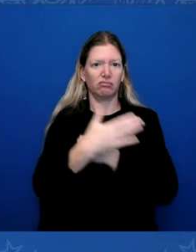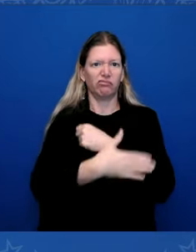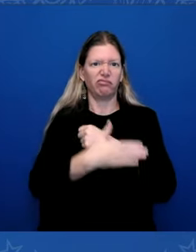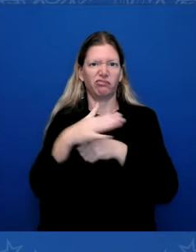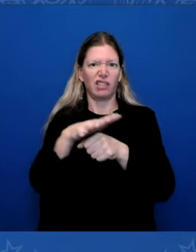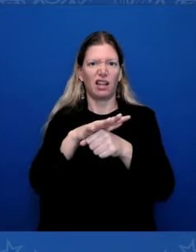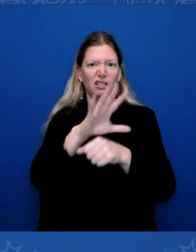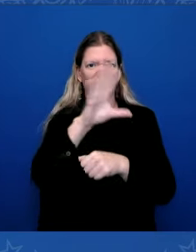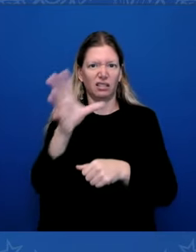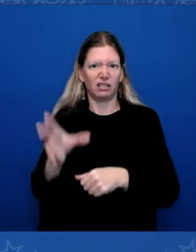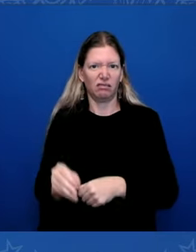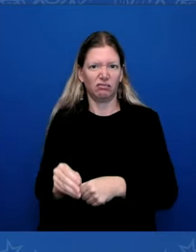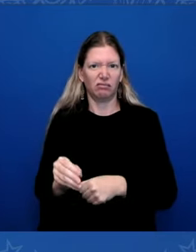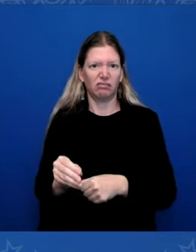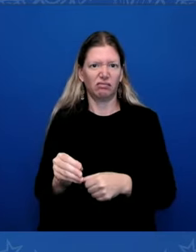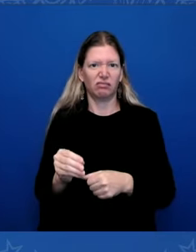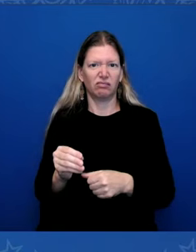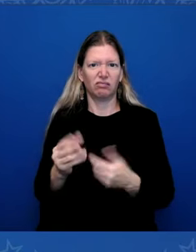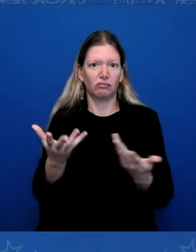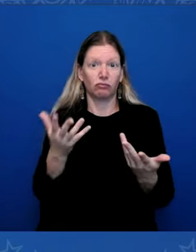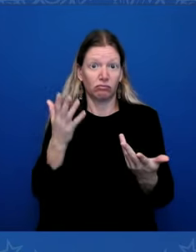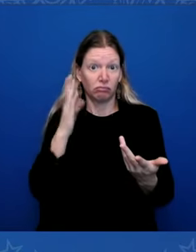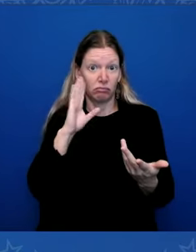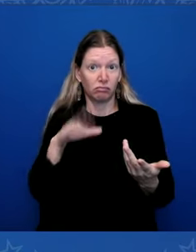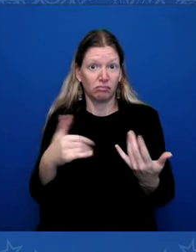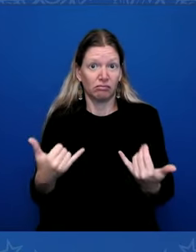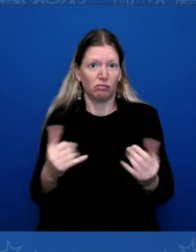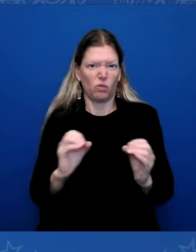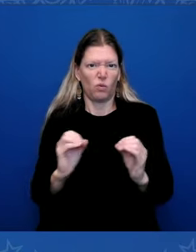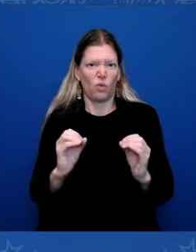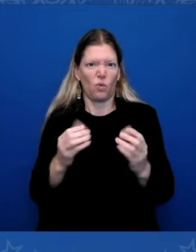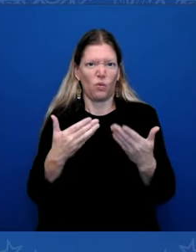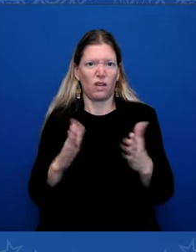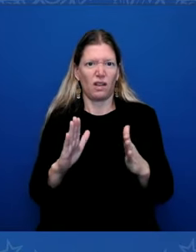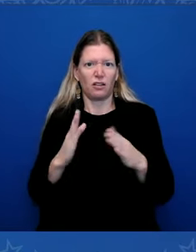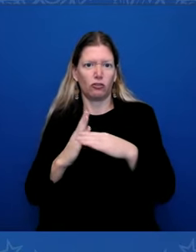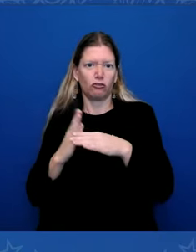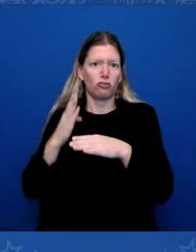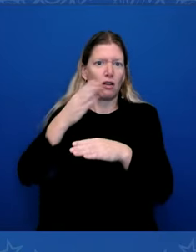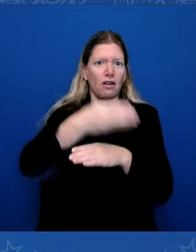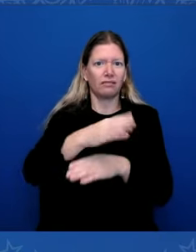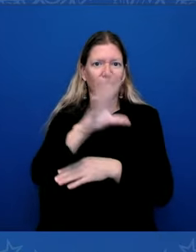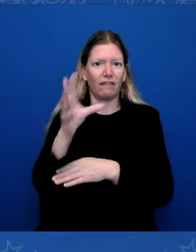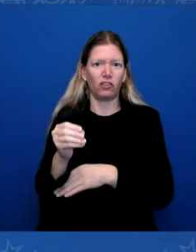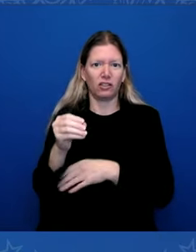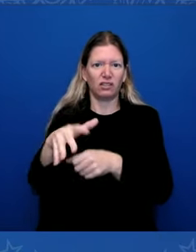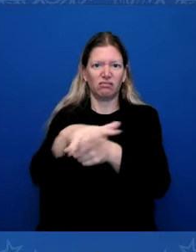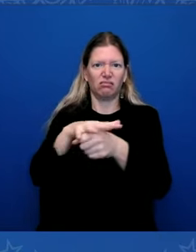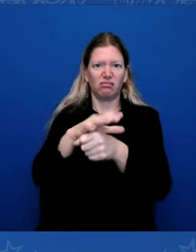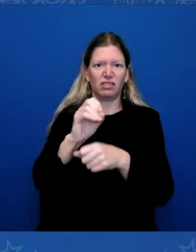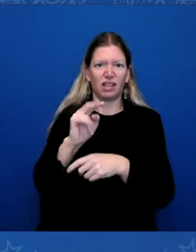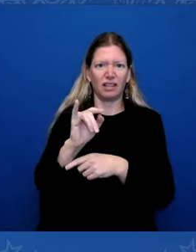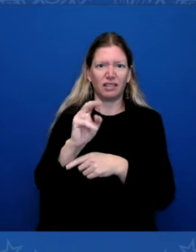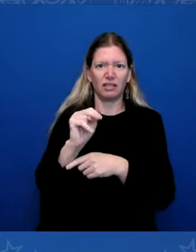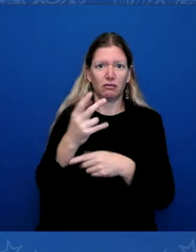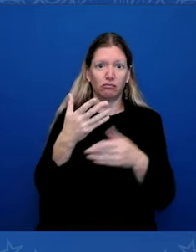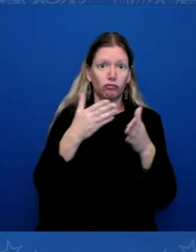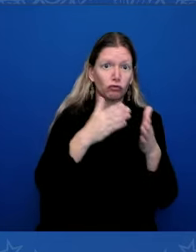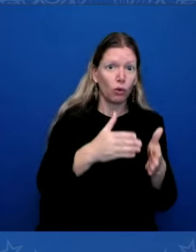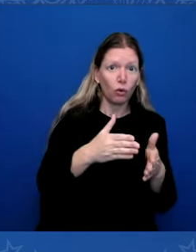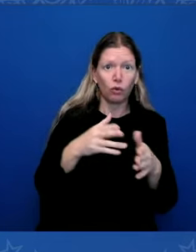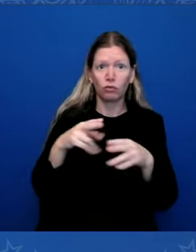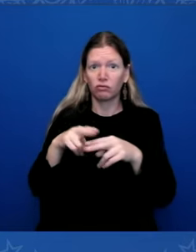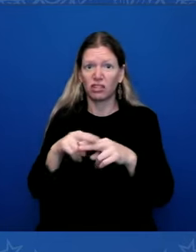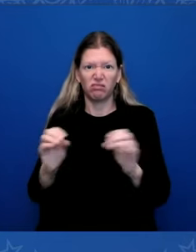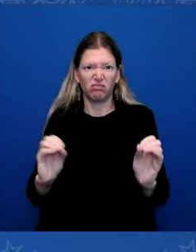rail, and there's not even a direct highway across. Now, let's assume for the sake of discussion, we talk about food shortages. Assume